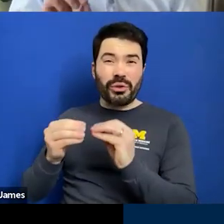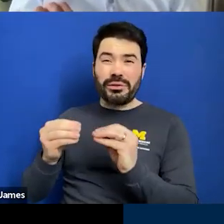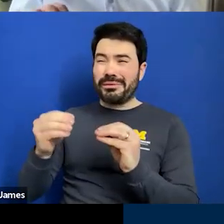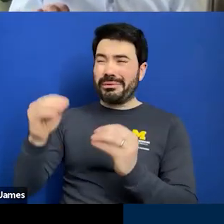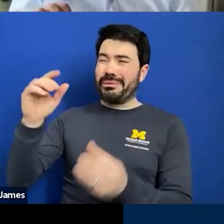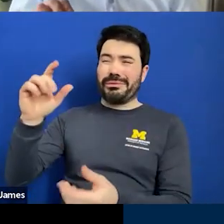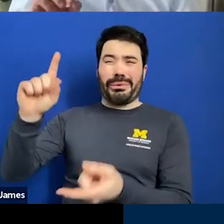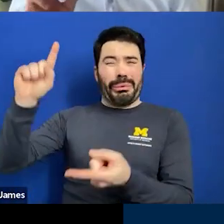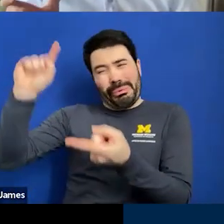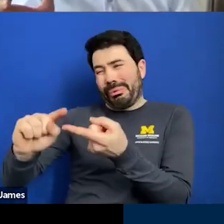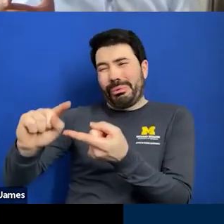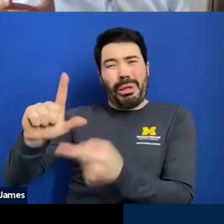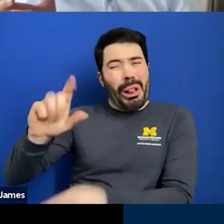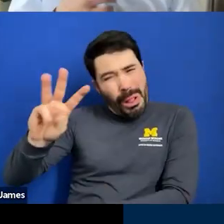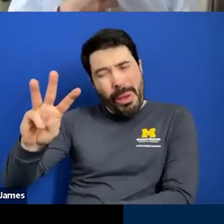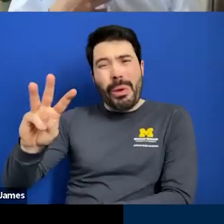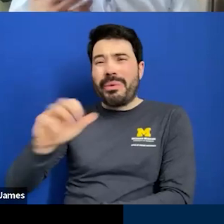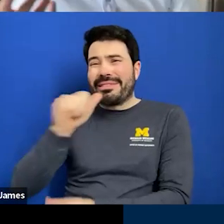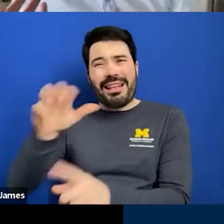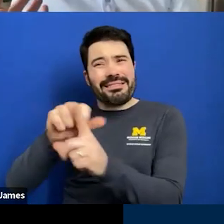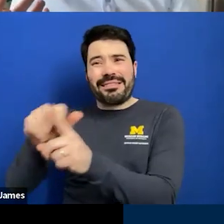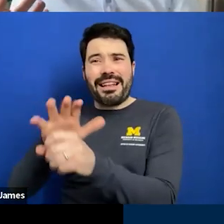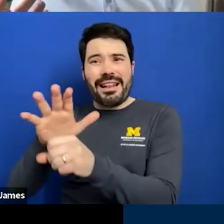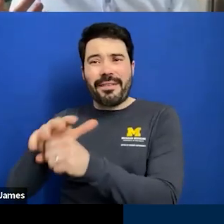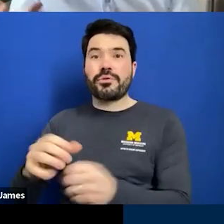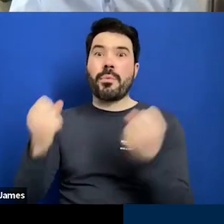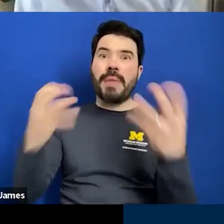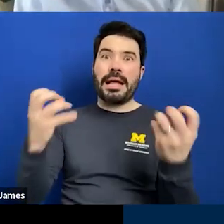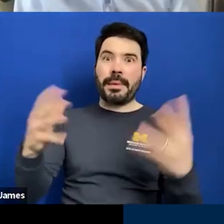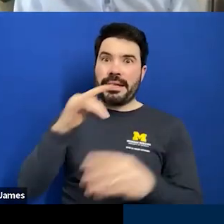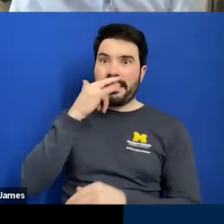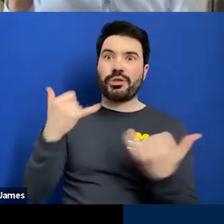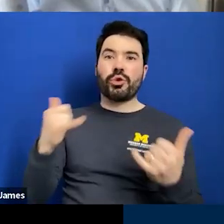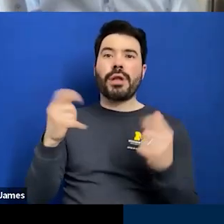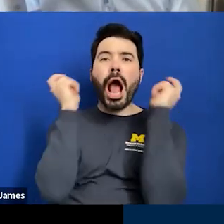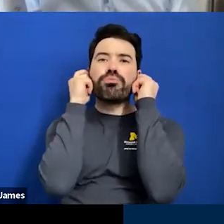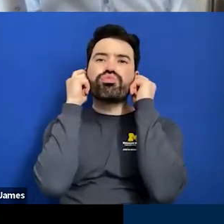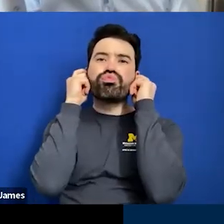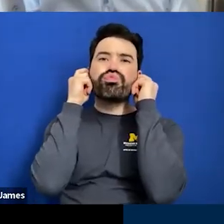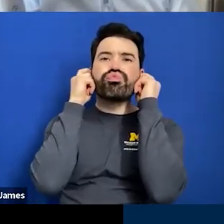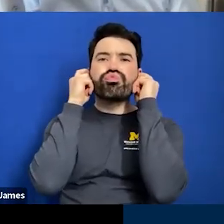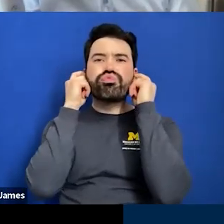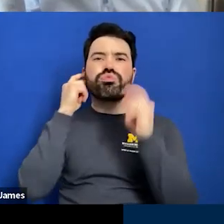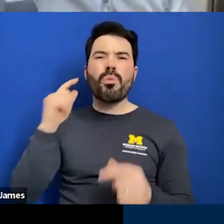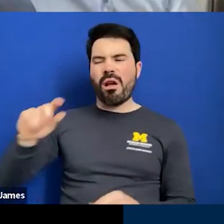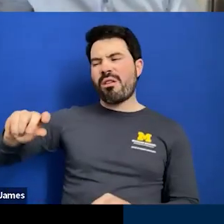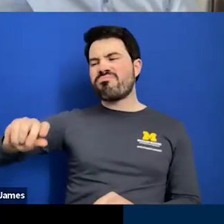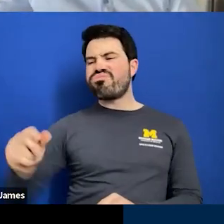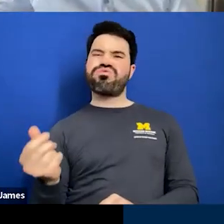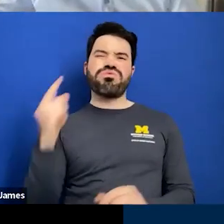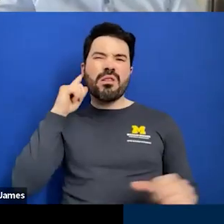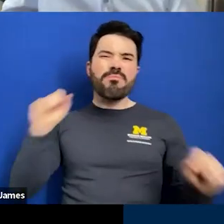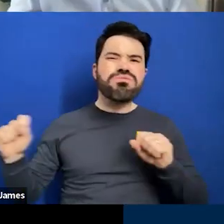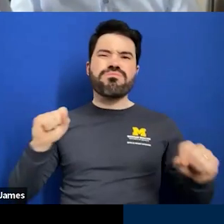so things that you can do about it, noise exposure. So many kids walk around today using earbuds, and they crank up those earbuds to block out the